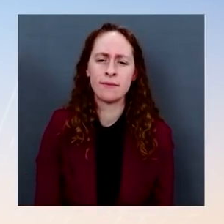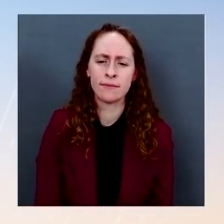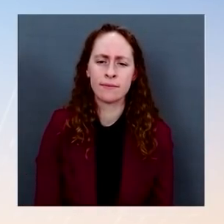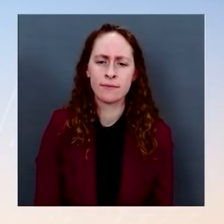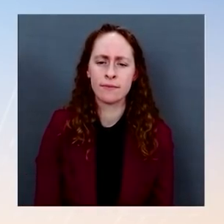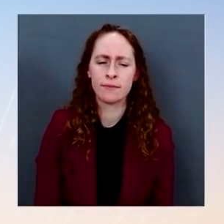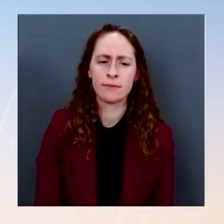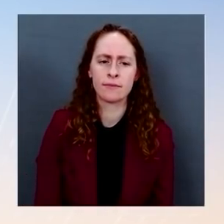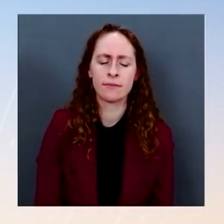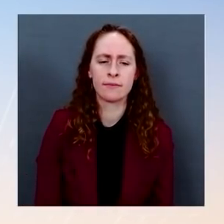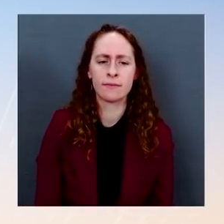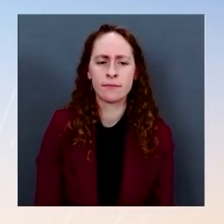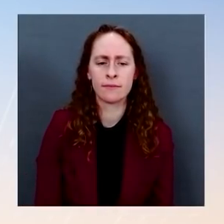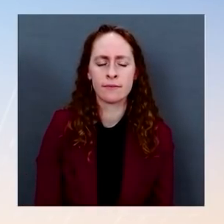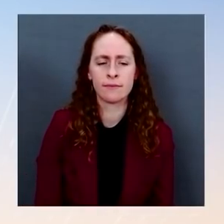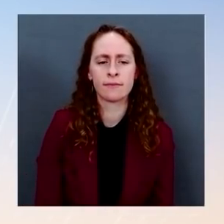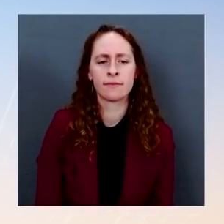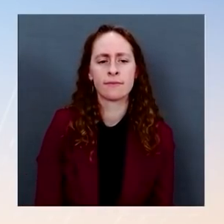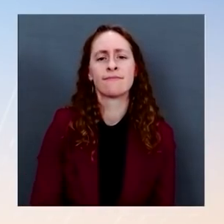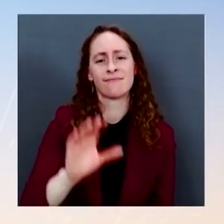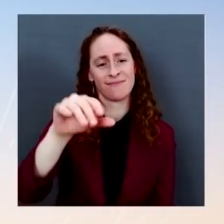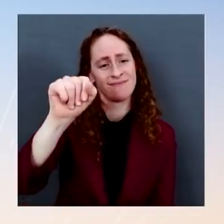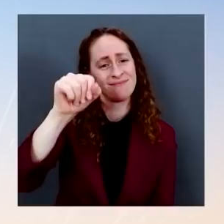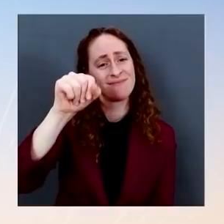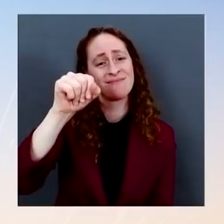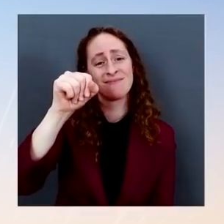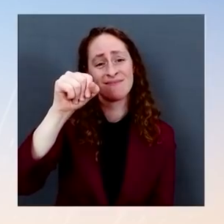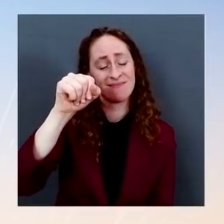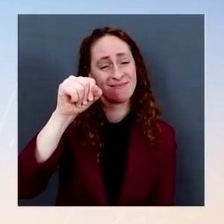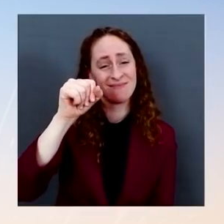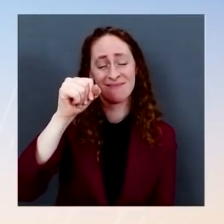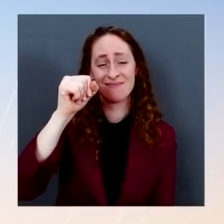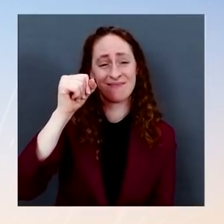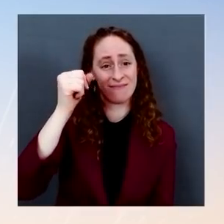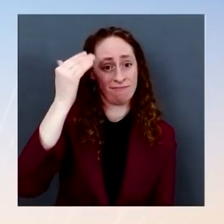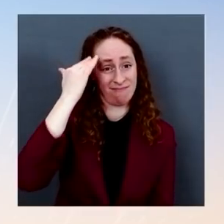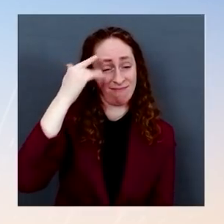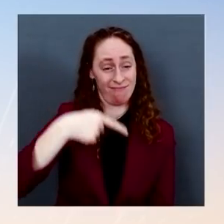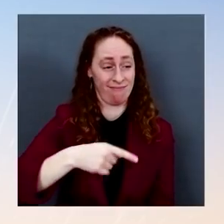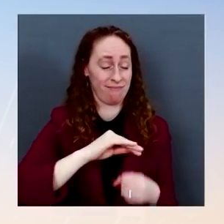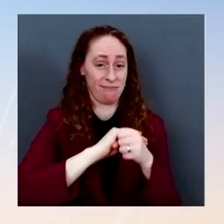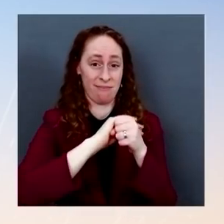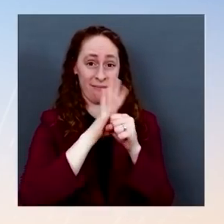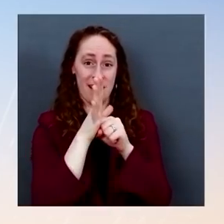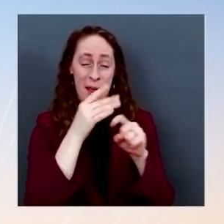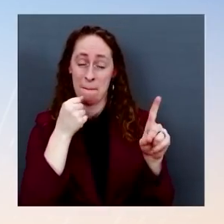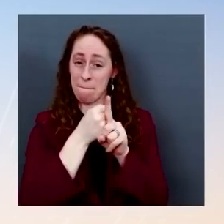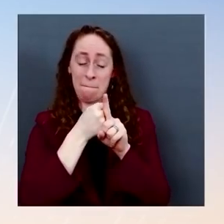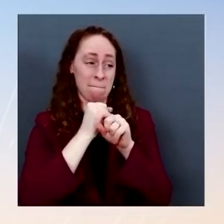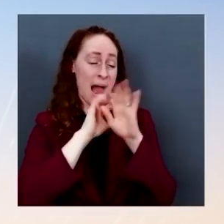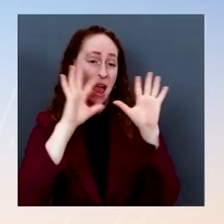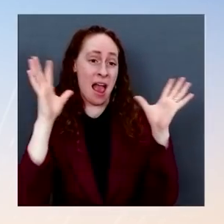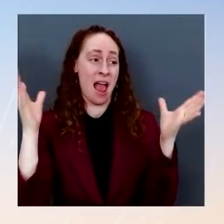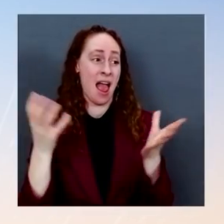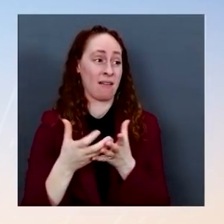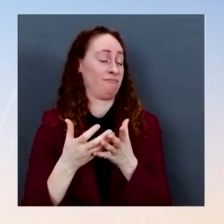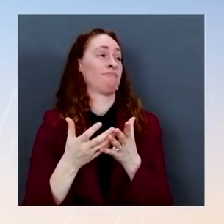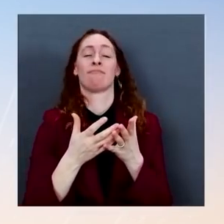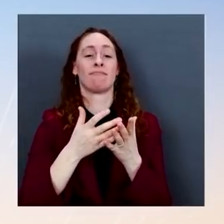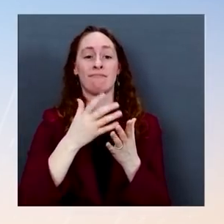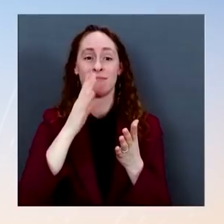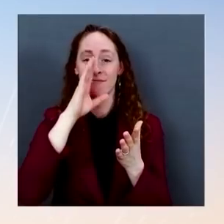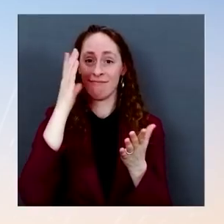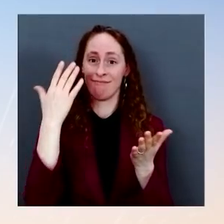global pandemic that has been very unpredictable, and I think everybody would acknowledge that. And what we've done on testing is